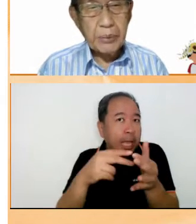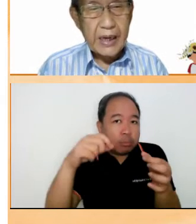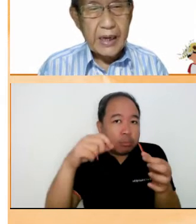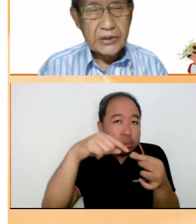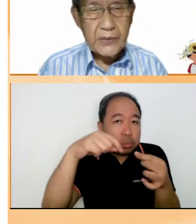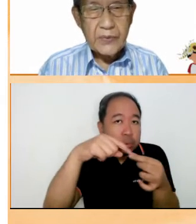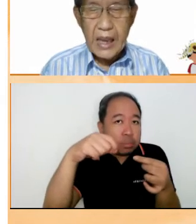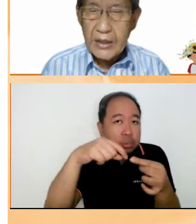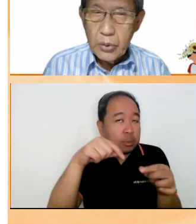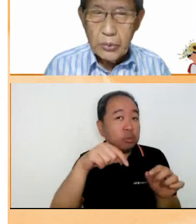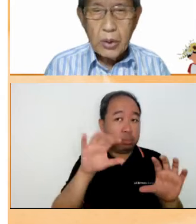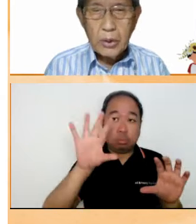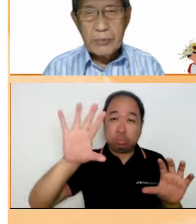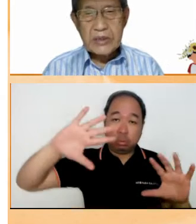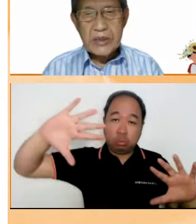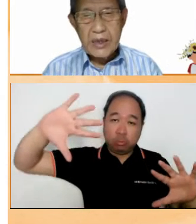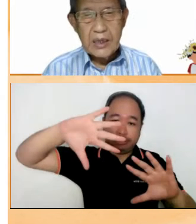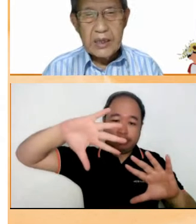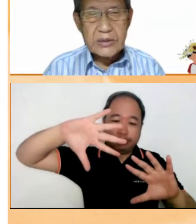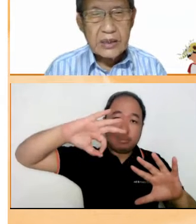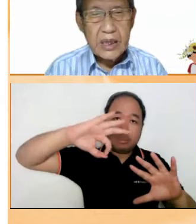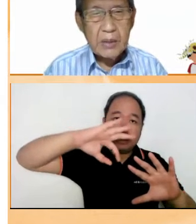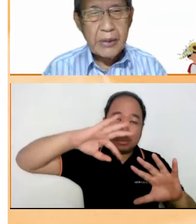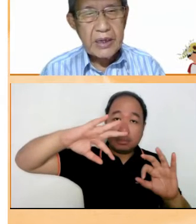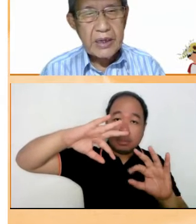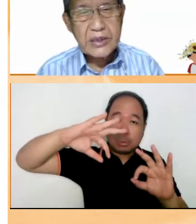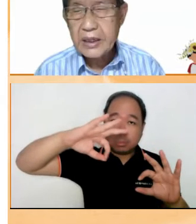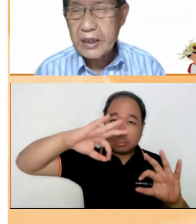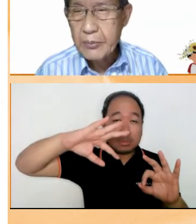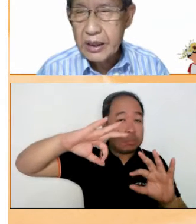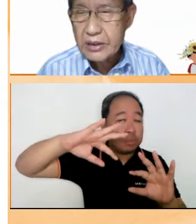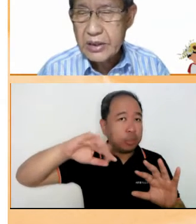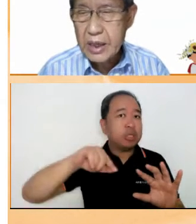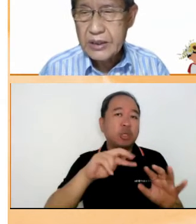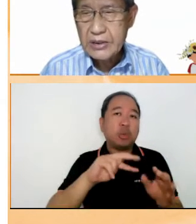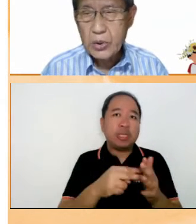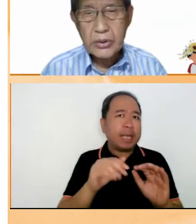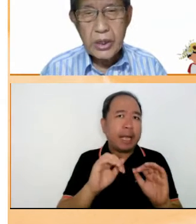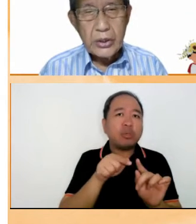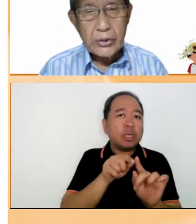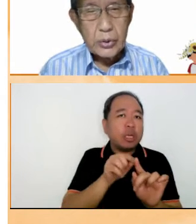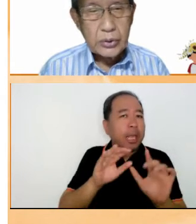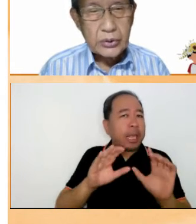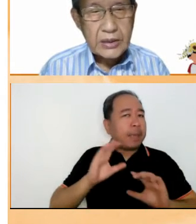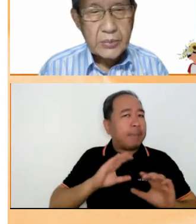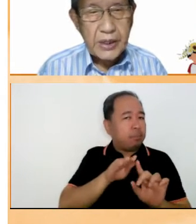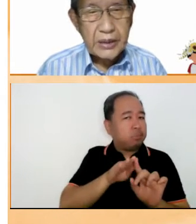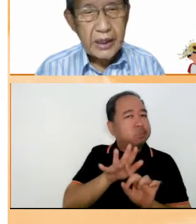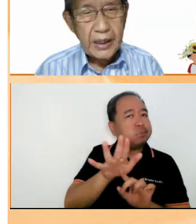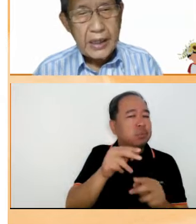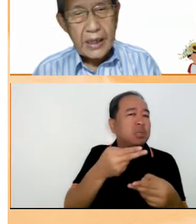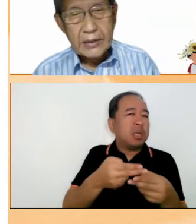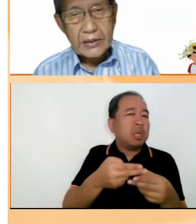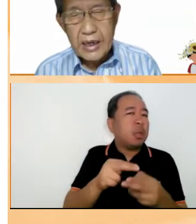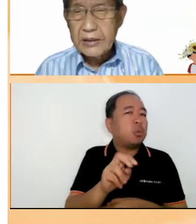take place. A neuron will be sending a signal by releasing a chemical substance called